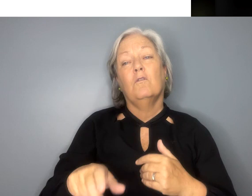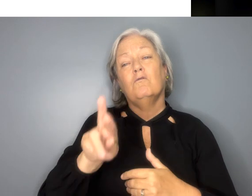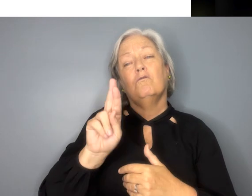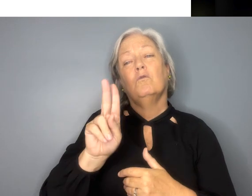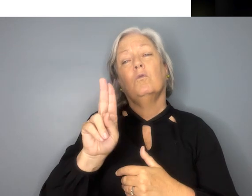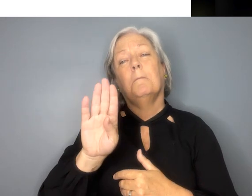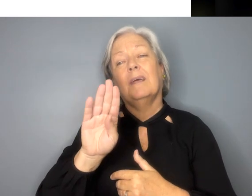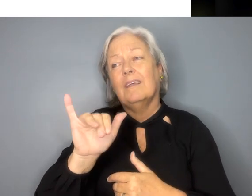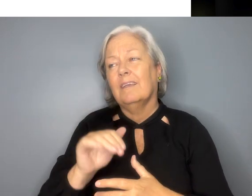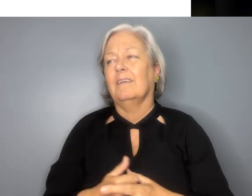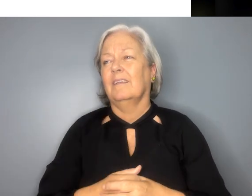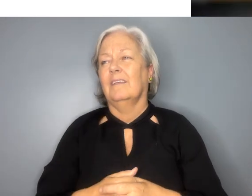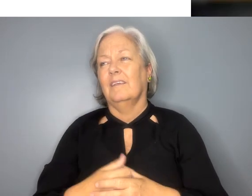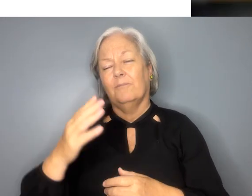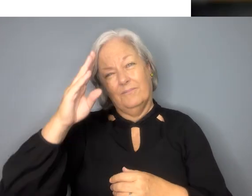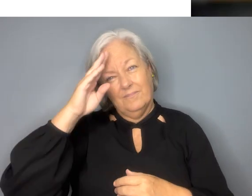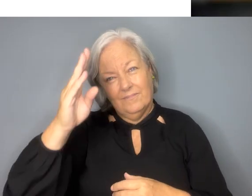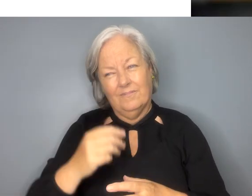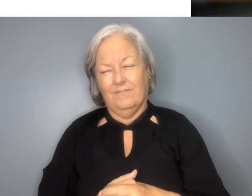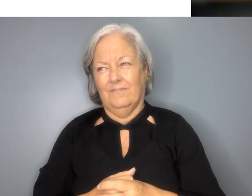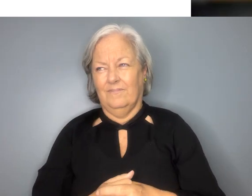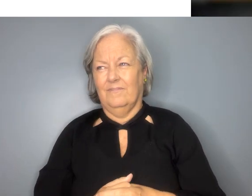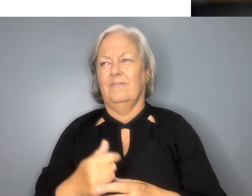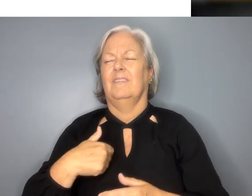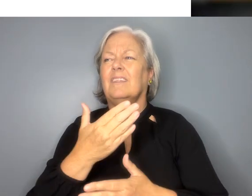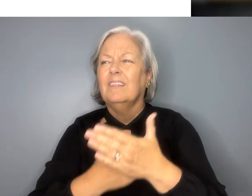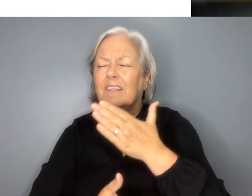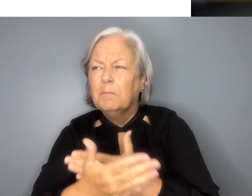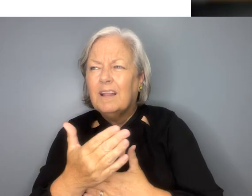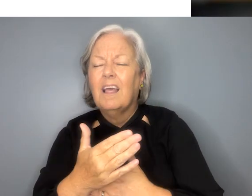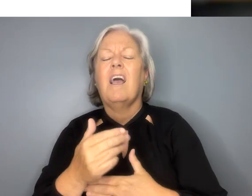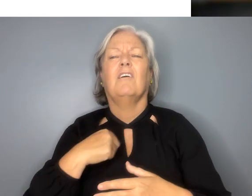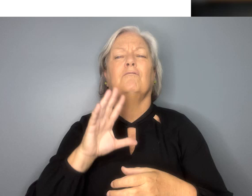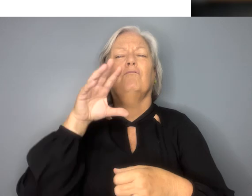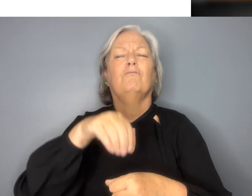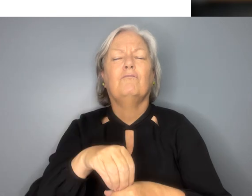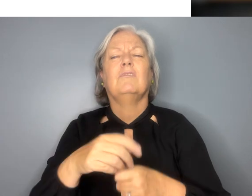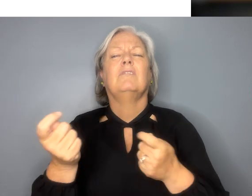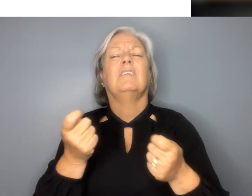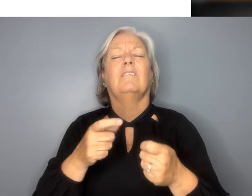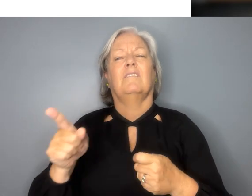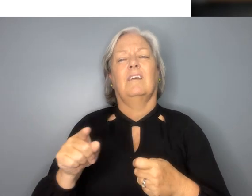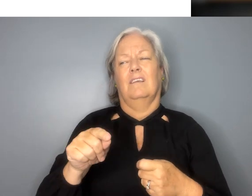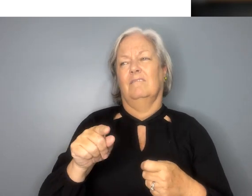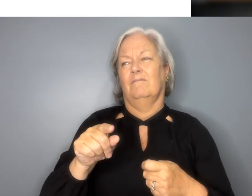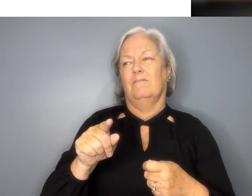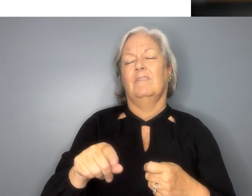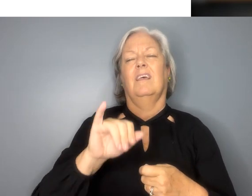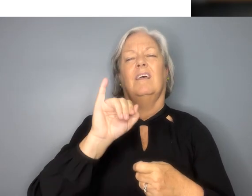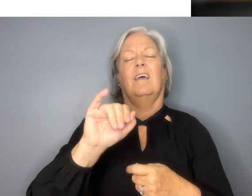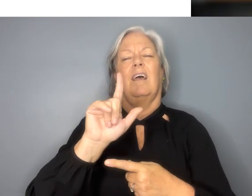and Ruby, would you like to introduce yourself? Hi, I'm Ruby Mountford. I'm the Disability Chair for ILGA Oceania, which is the Oceanic